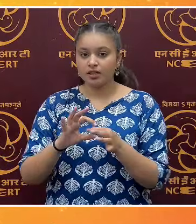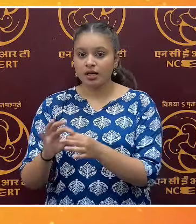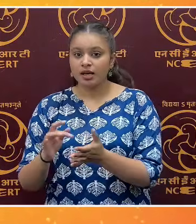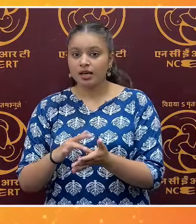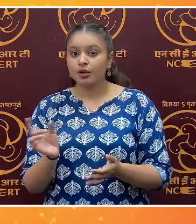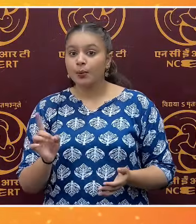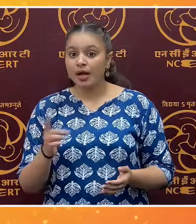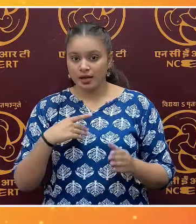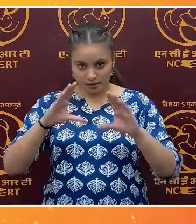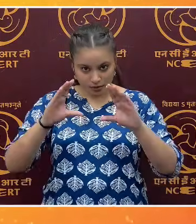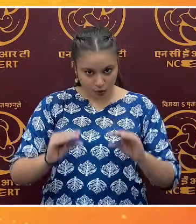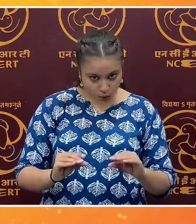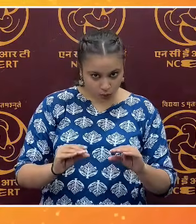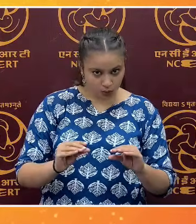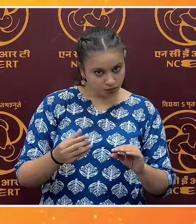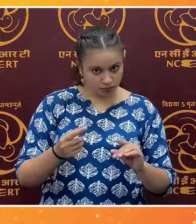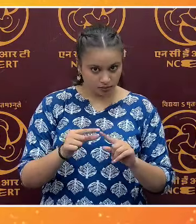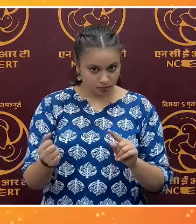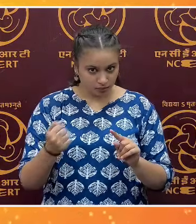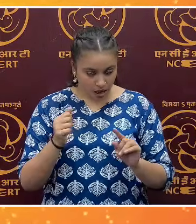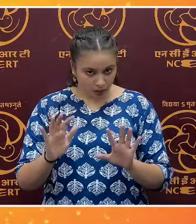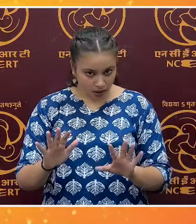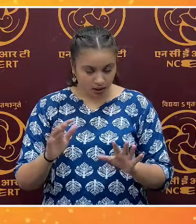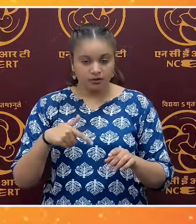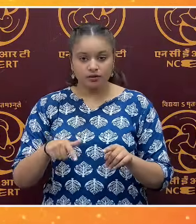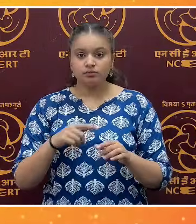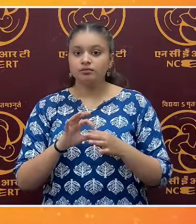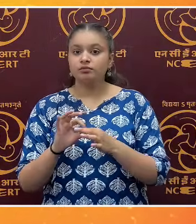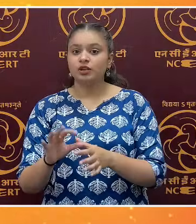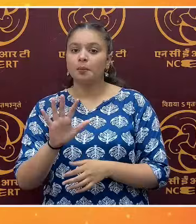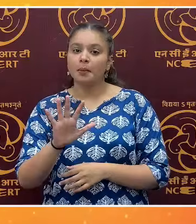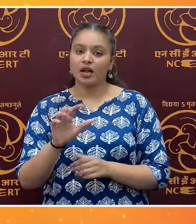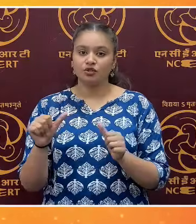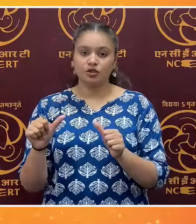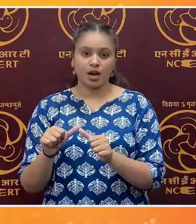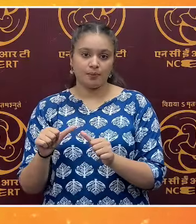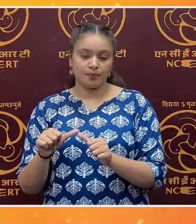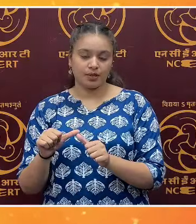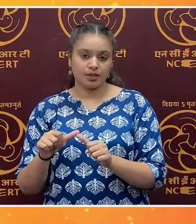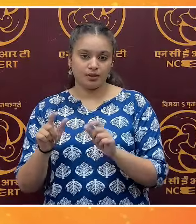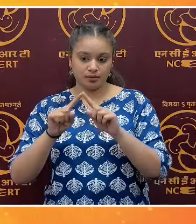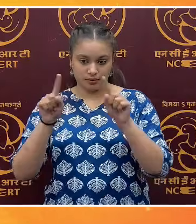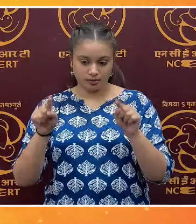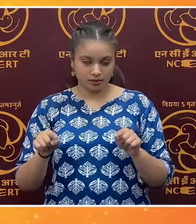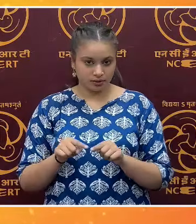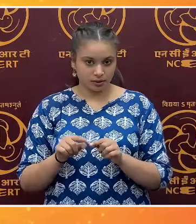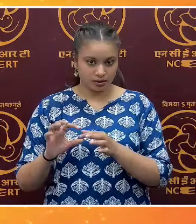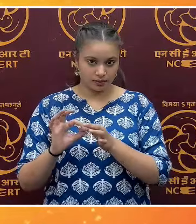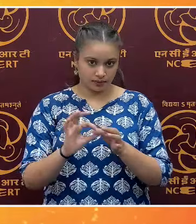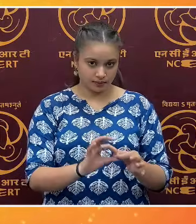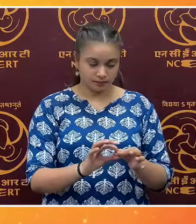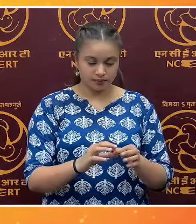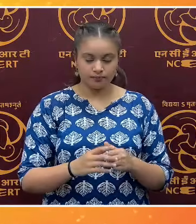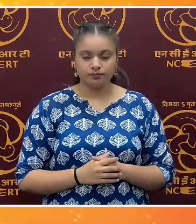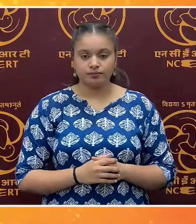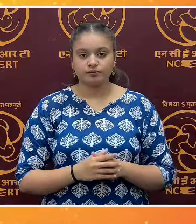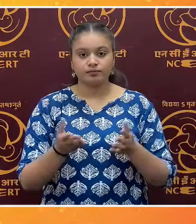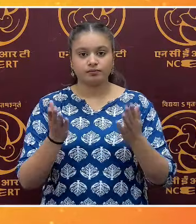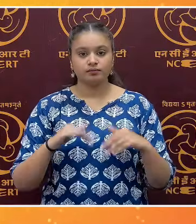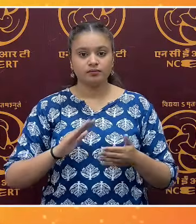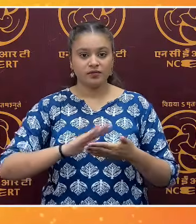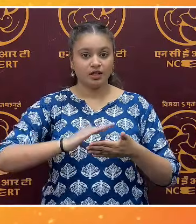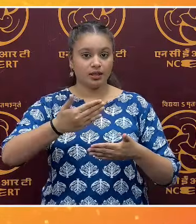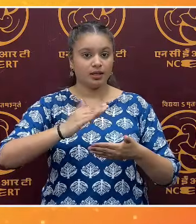power appliance. Yes. So, it should be across 5 ampere of a circuit. Yes. Then